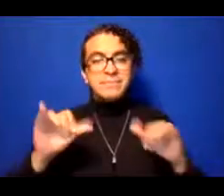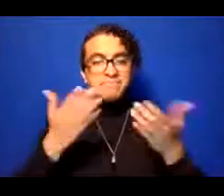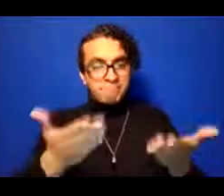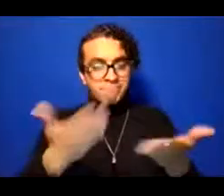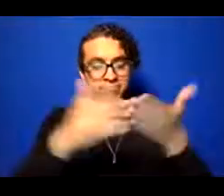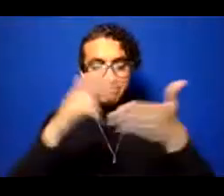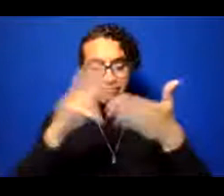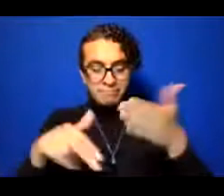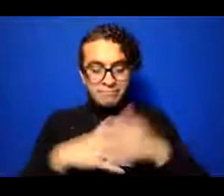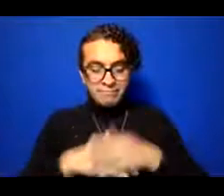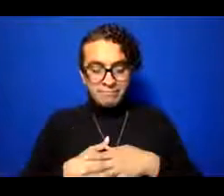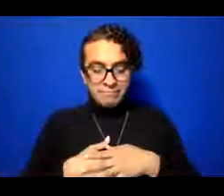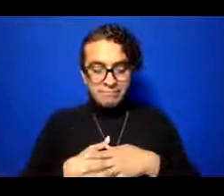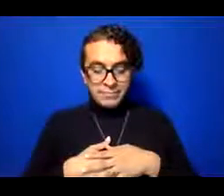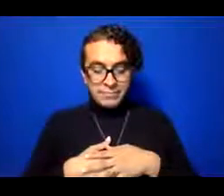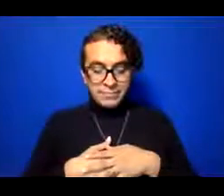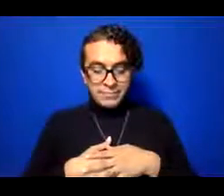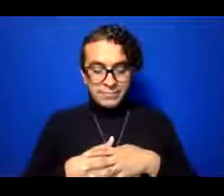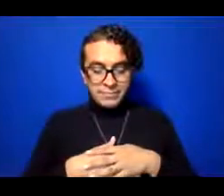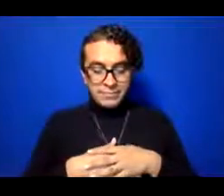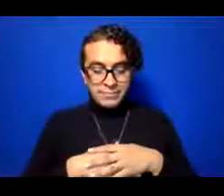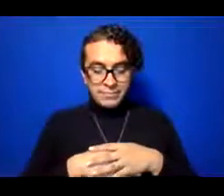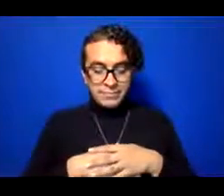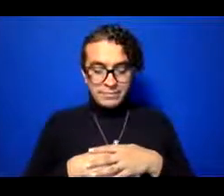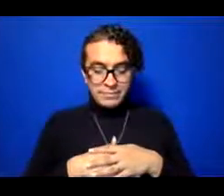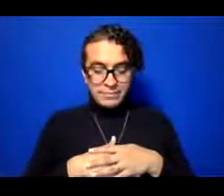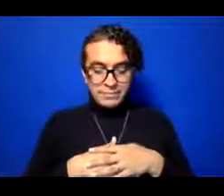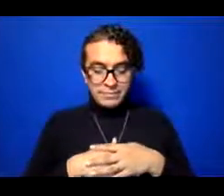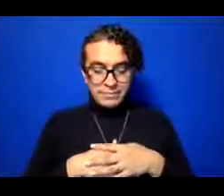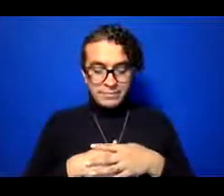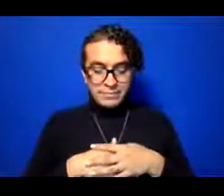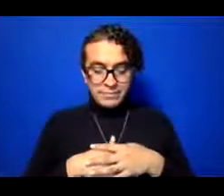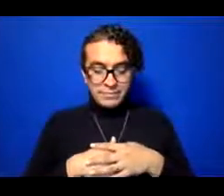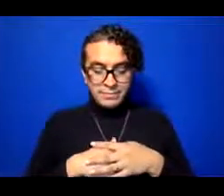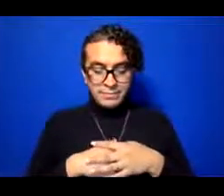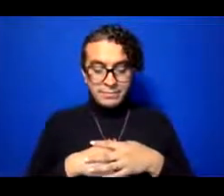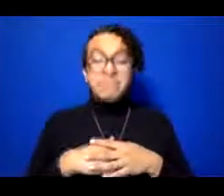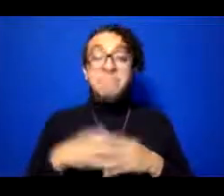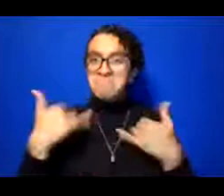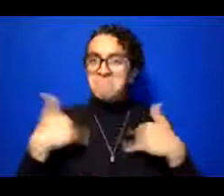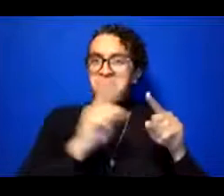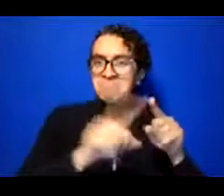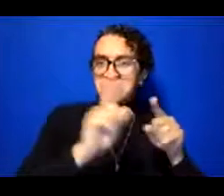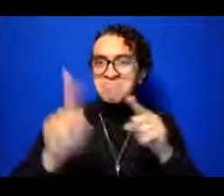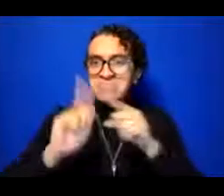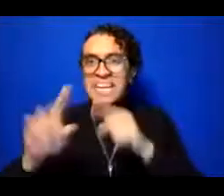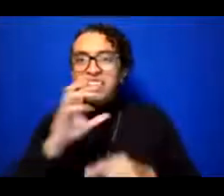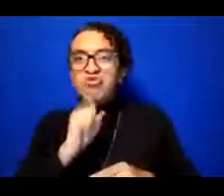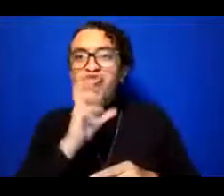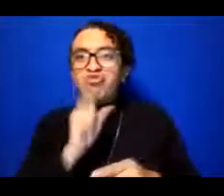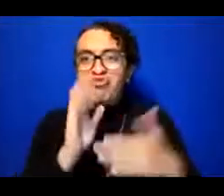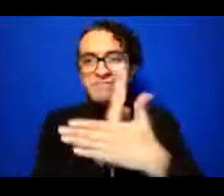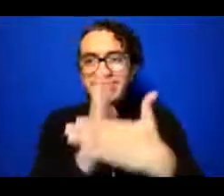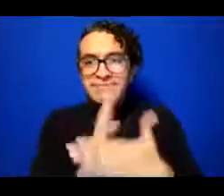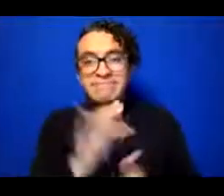So thank you so much for filling that out. So we have a nice wide range of ages, and I think that that's going to be really helpful for me to